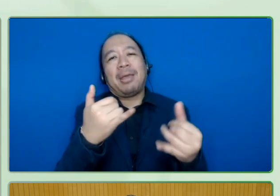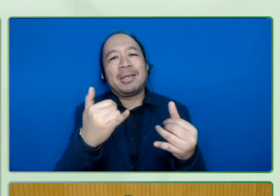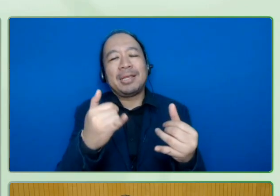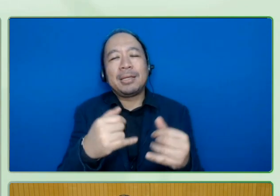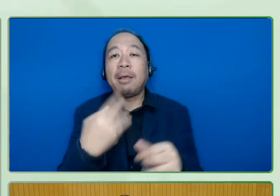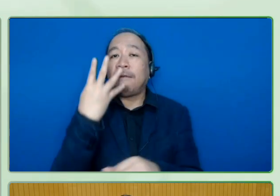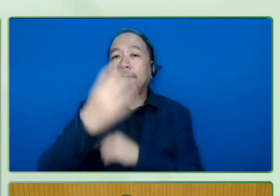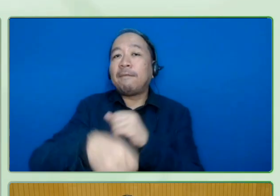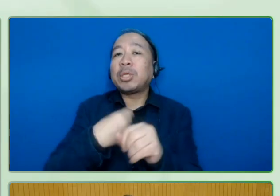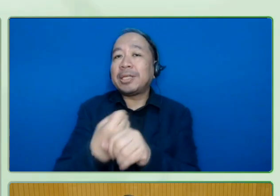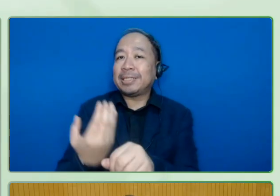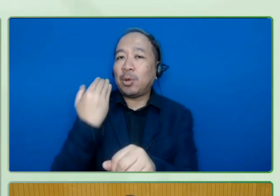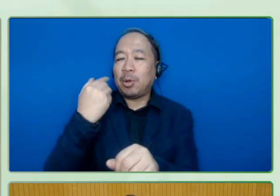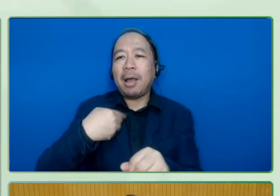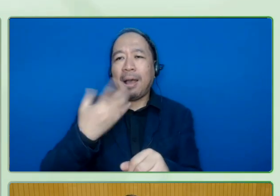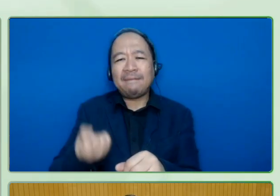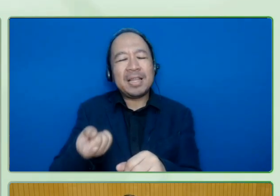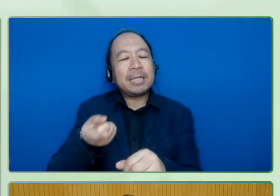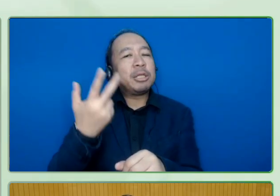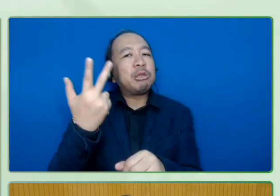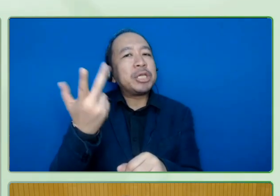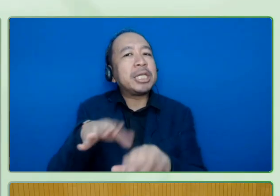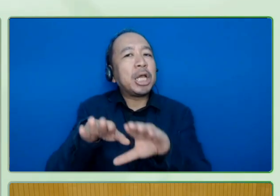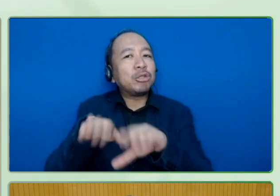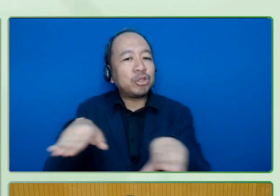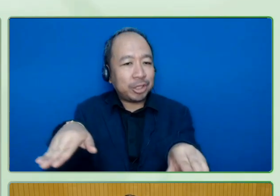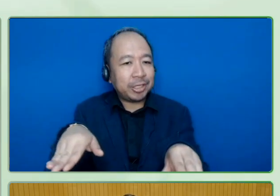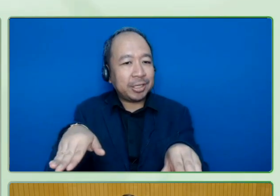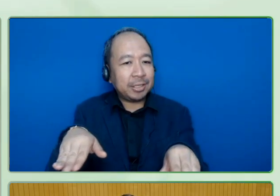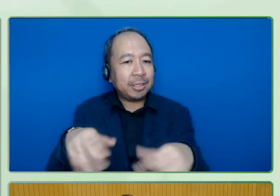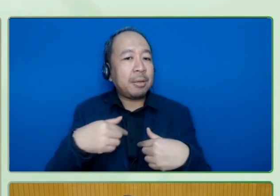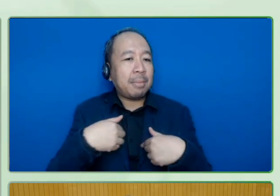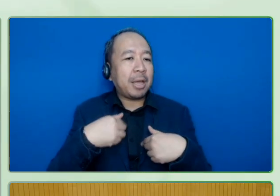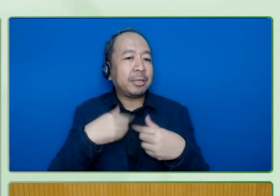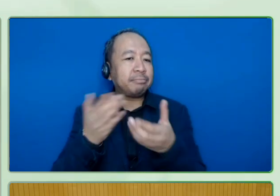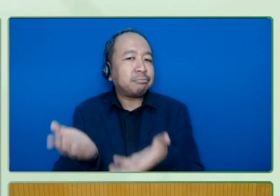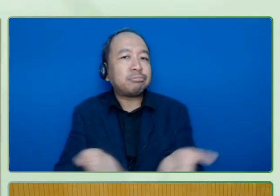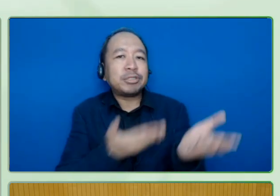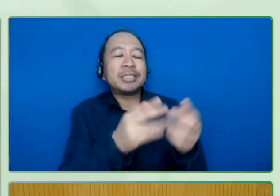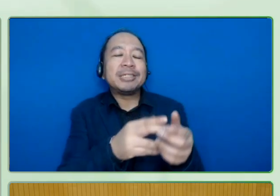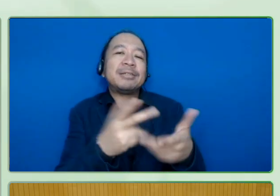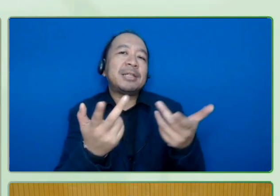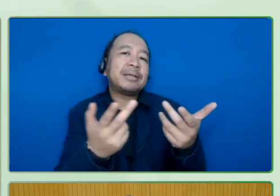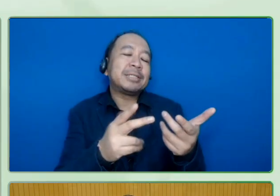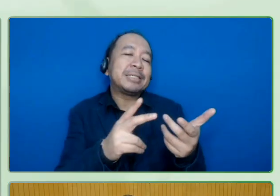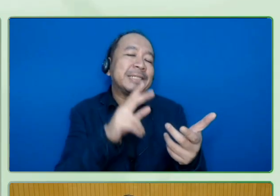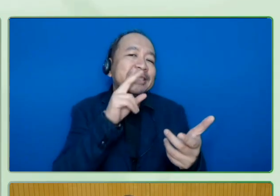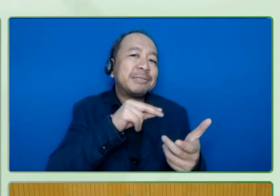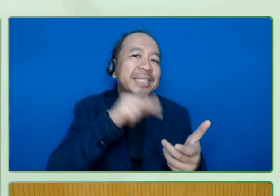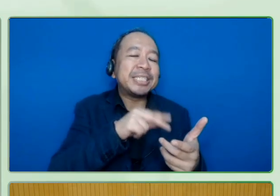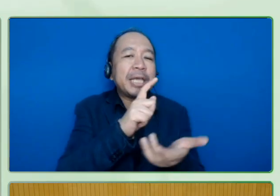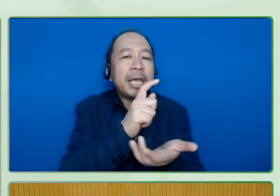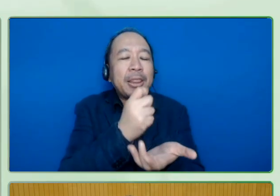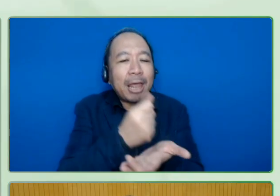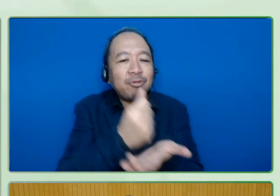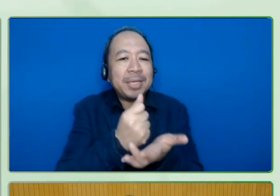children, and my twins used to go to the speech therapist, and that was the struggle in Montenegro, if you believe me. In Montenegro, every second